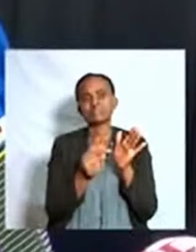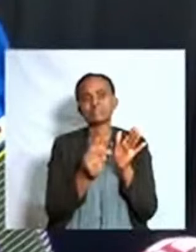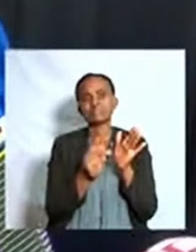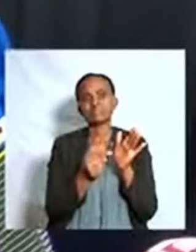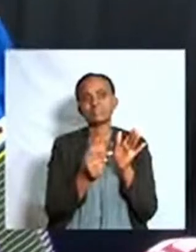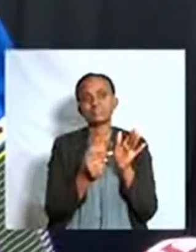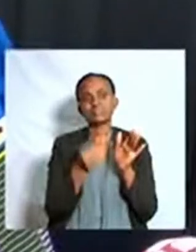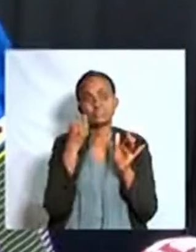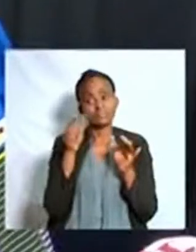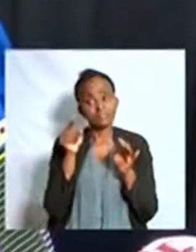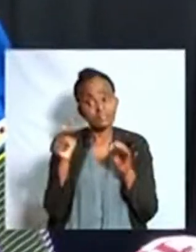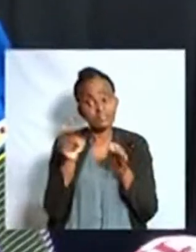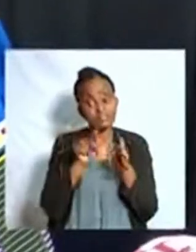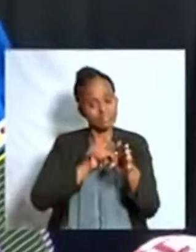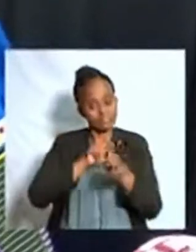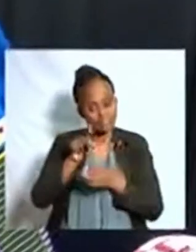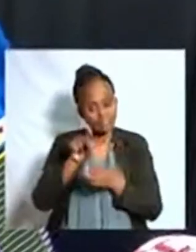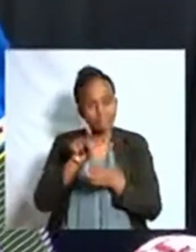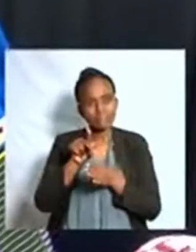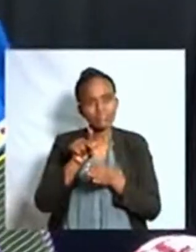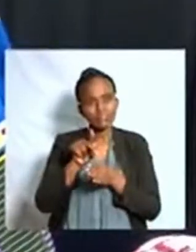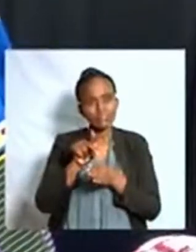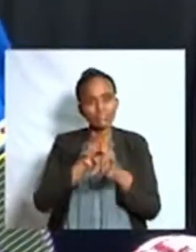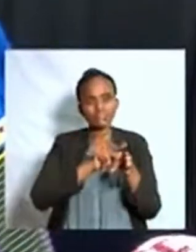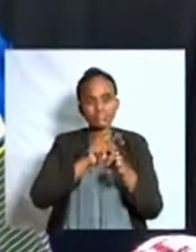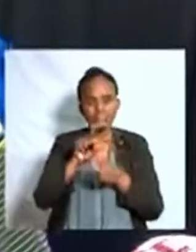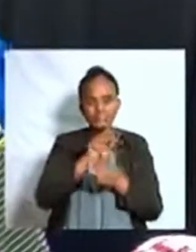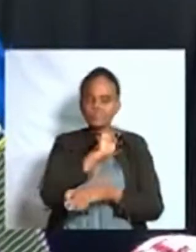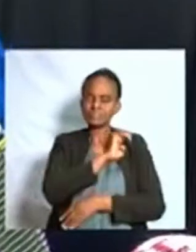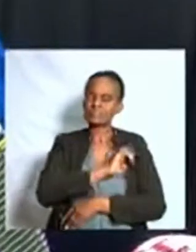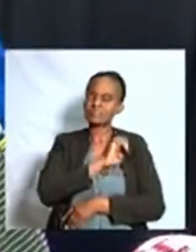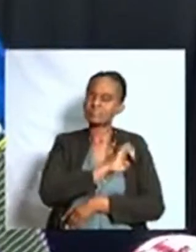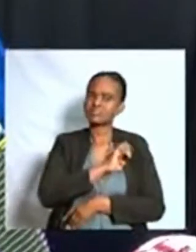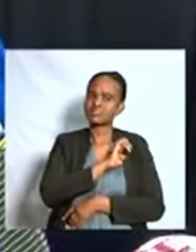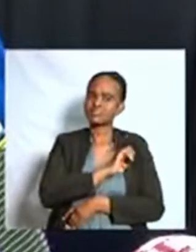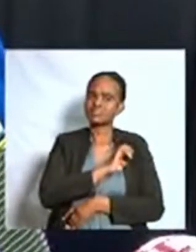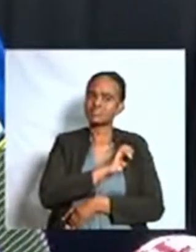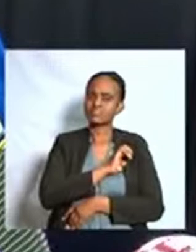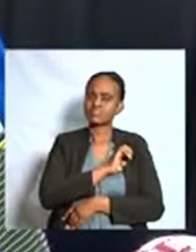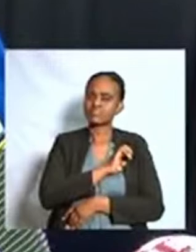And for you as a profession, it's against your profession ethics.